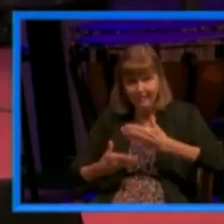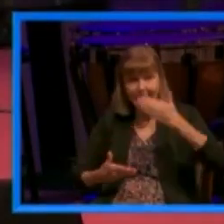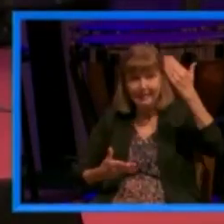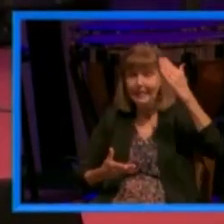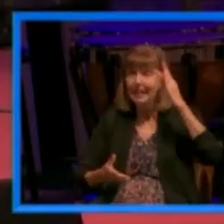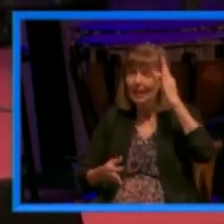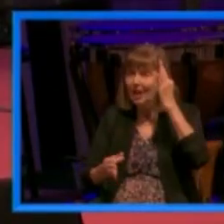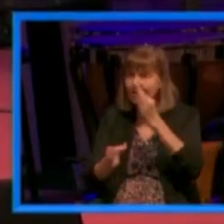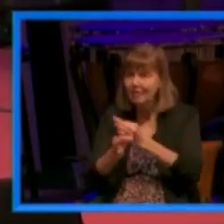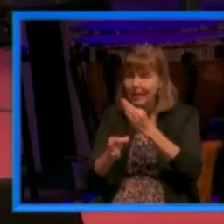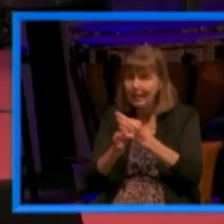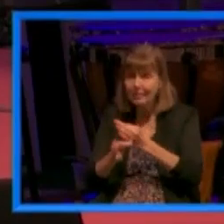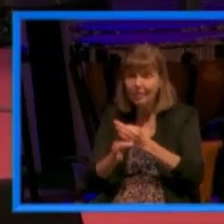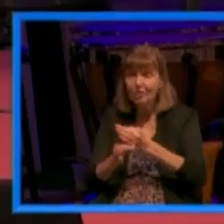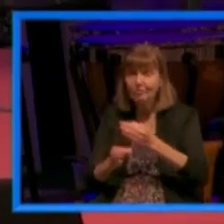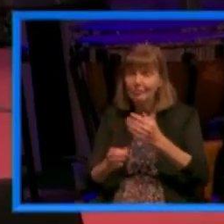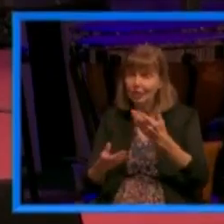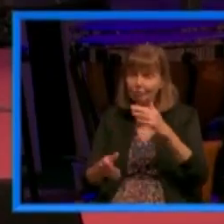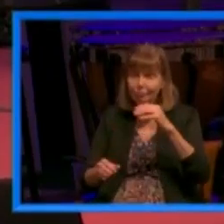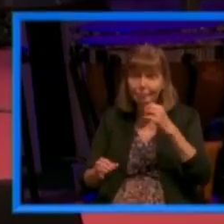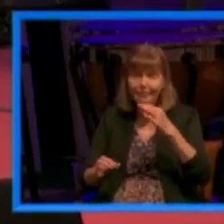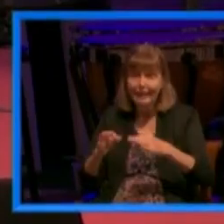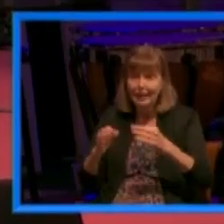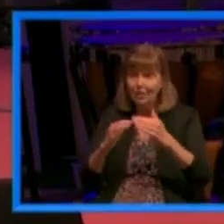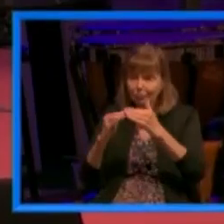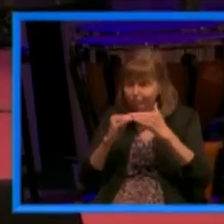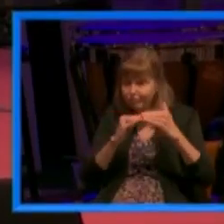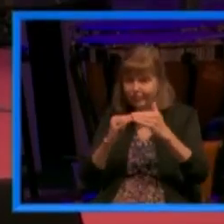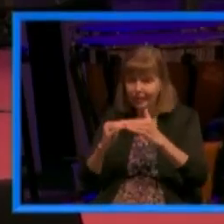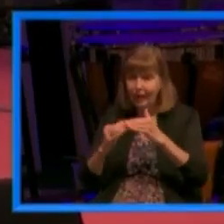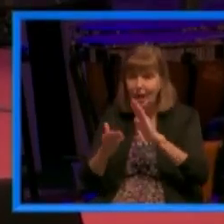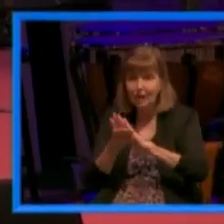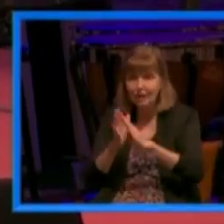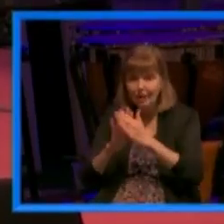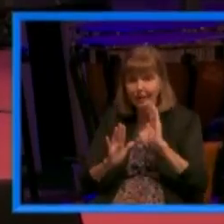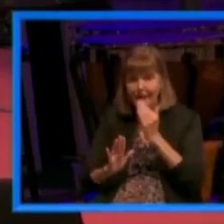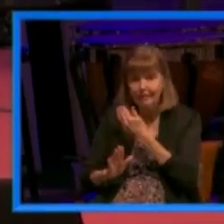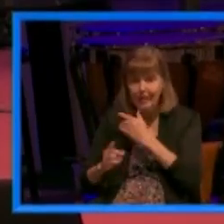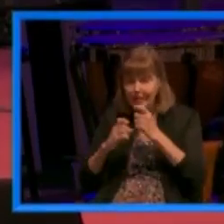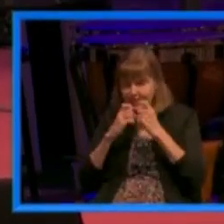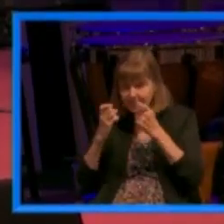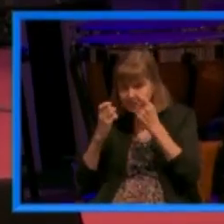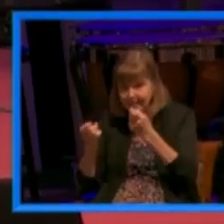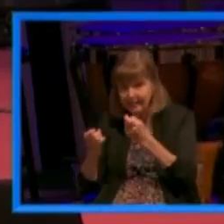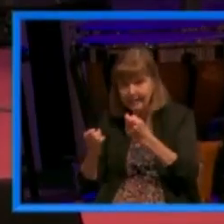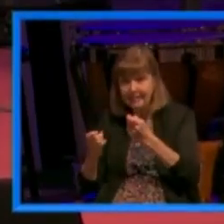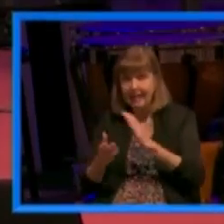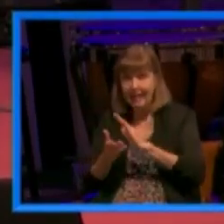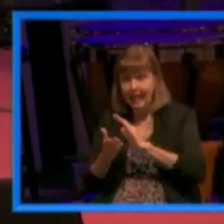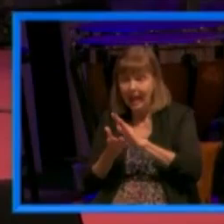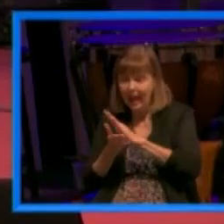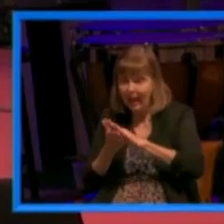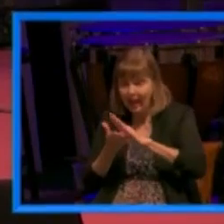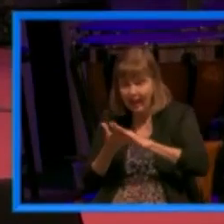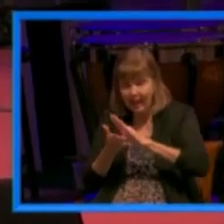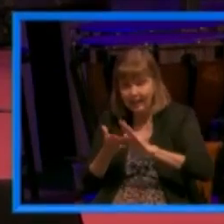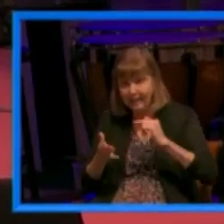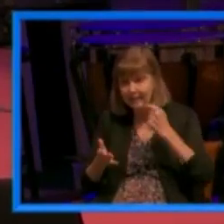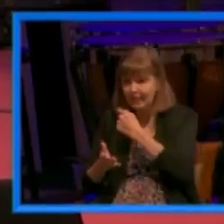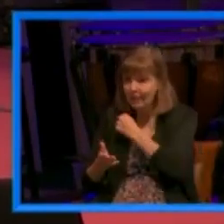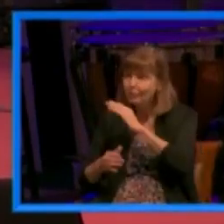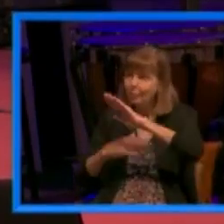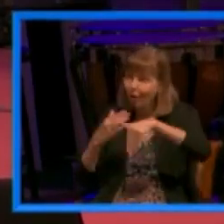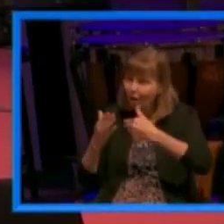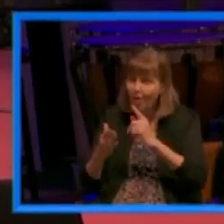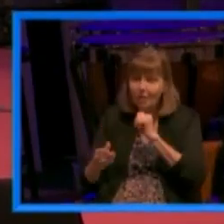once again and said, will you deal with her? And then she left and behaved even more poorly. This is a mess because of